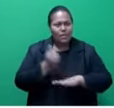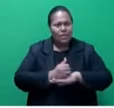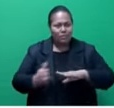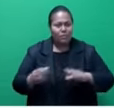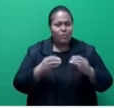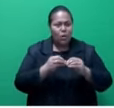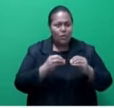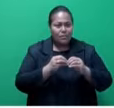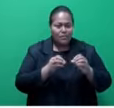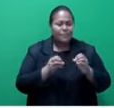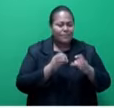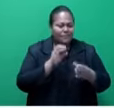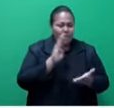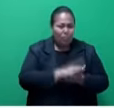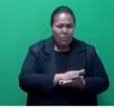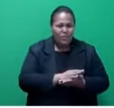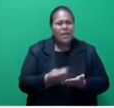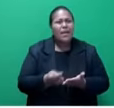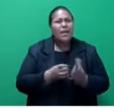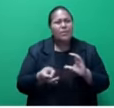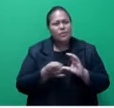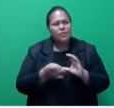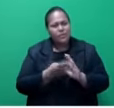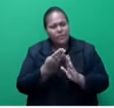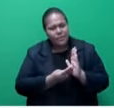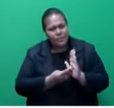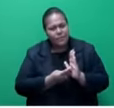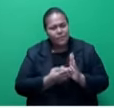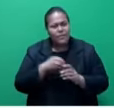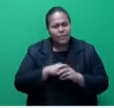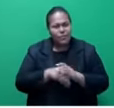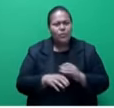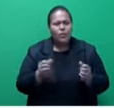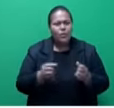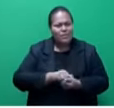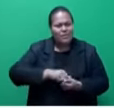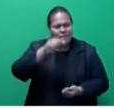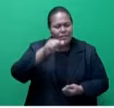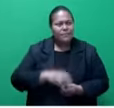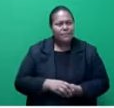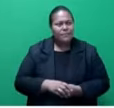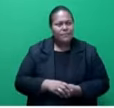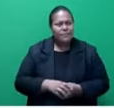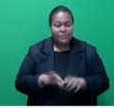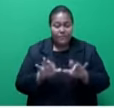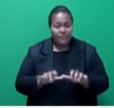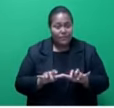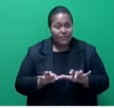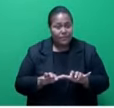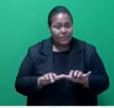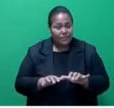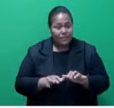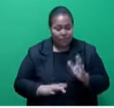and statutory body securities, are issued in the physical paper-based certificate form. So in other words, it gets typed, there's a typewriter,